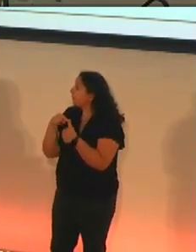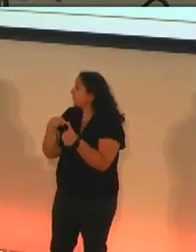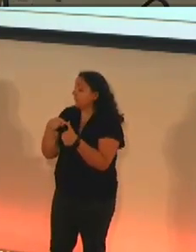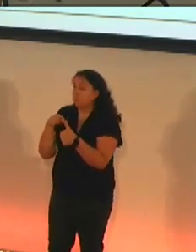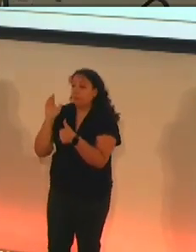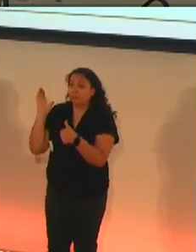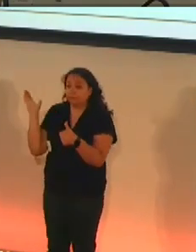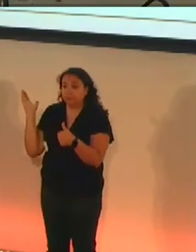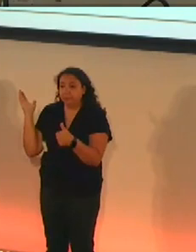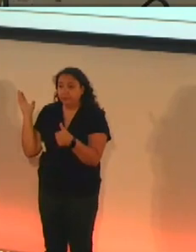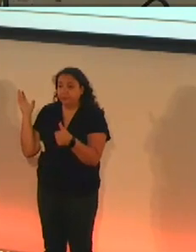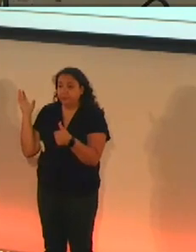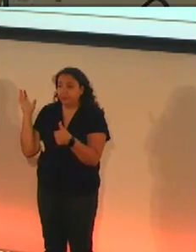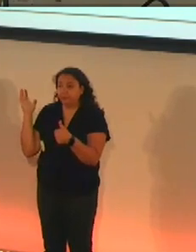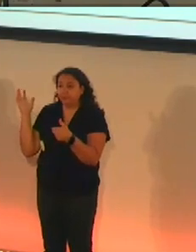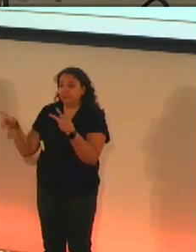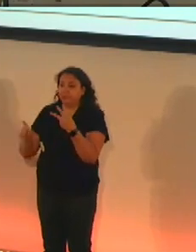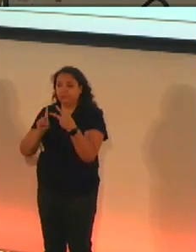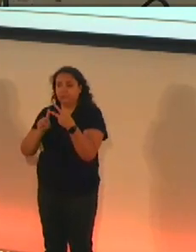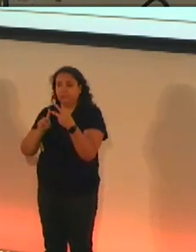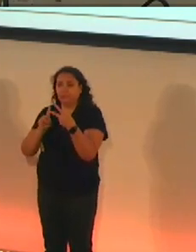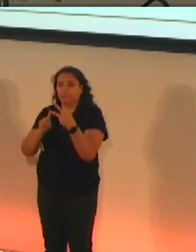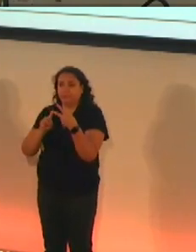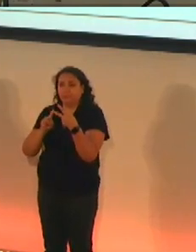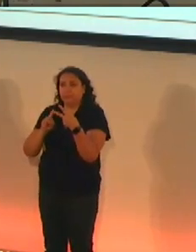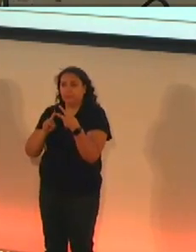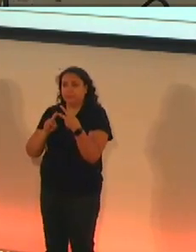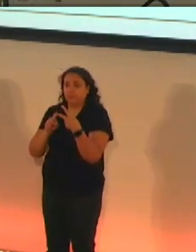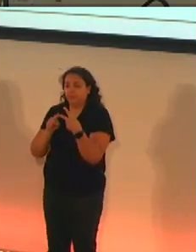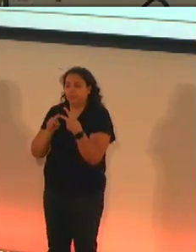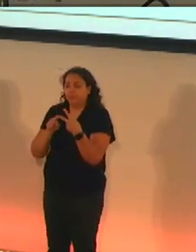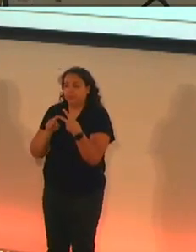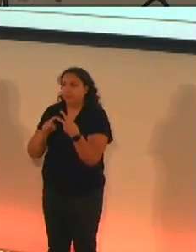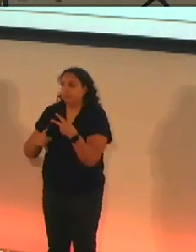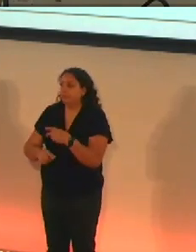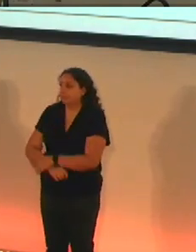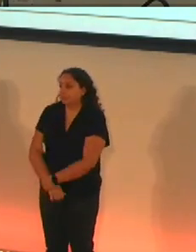VR? And second, what design approaches for a guide can address those needs?